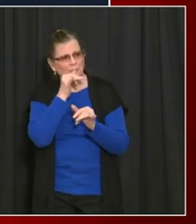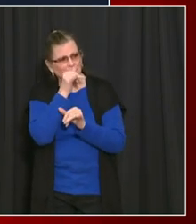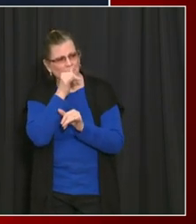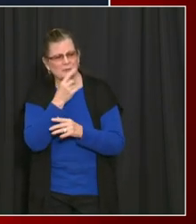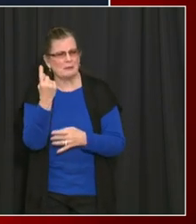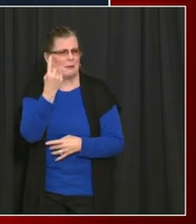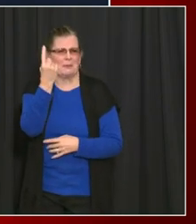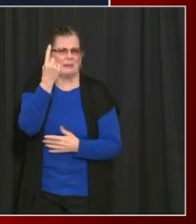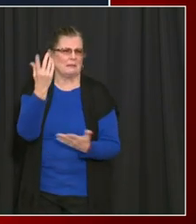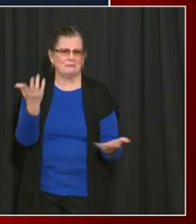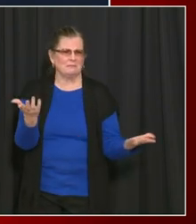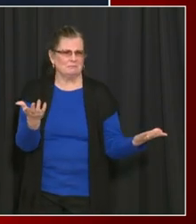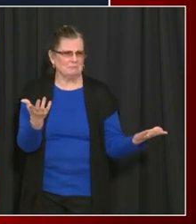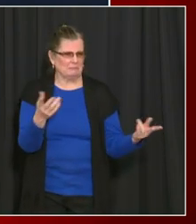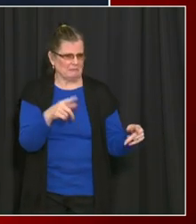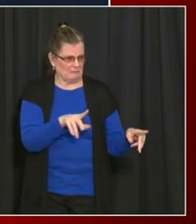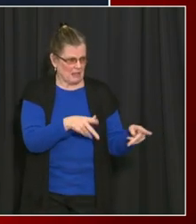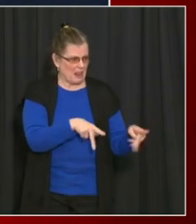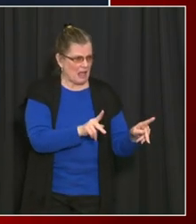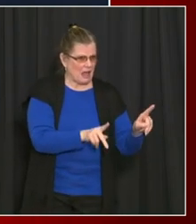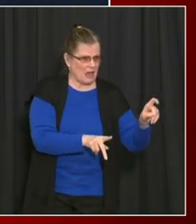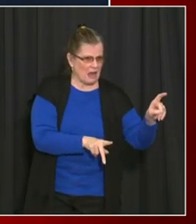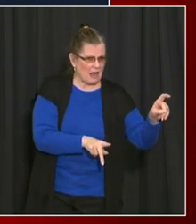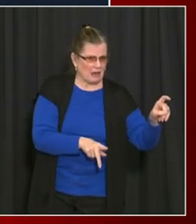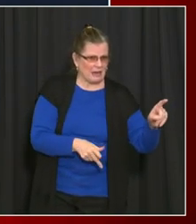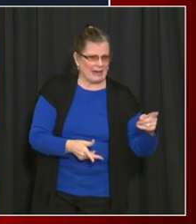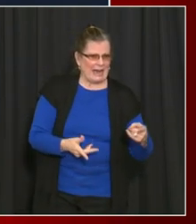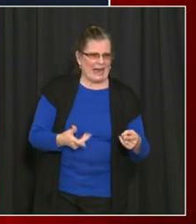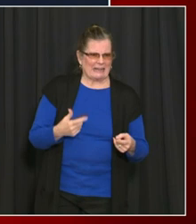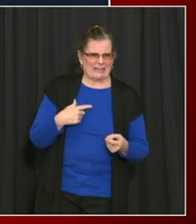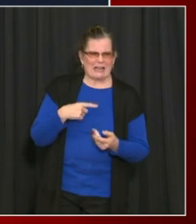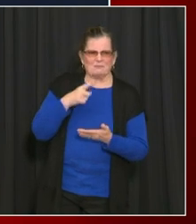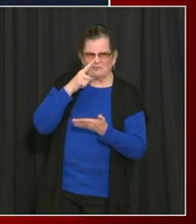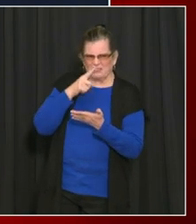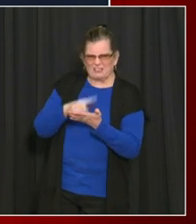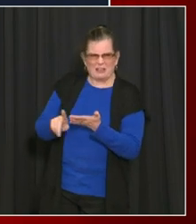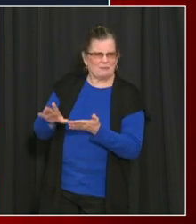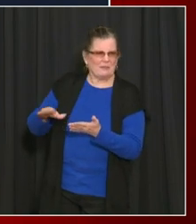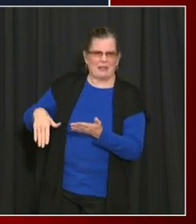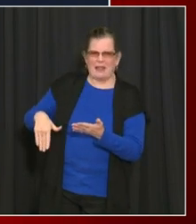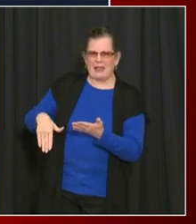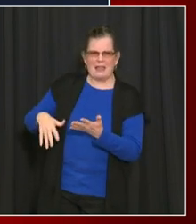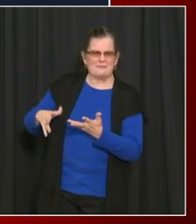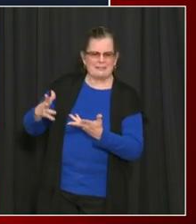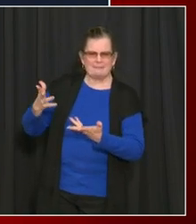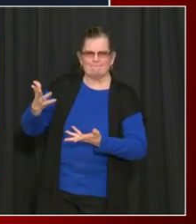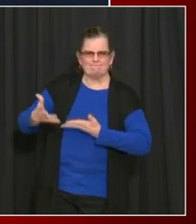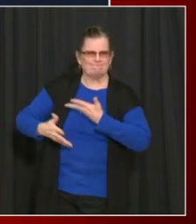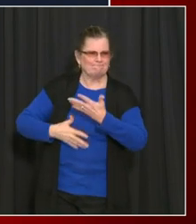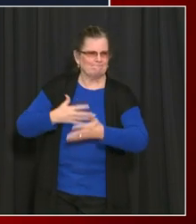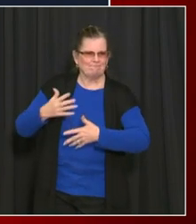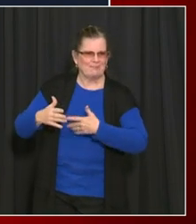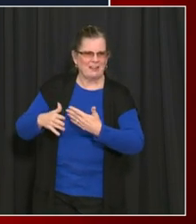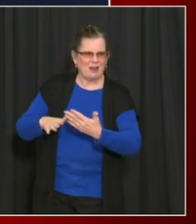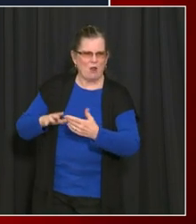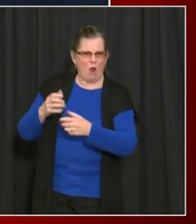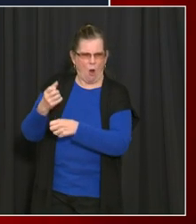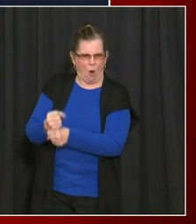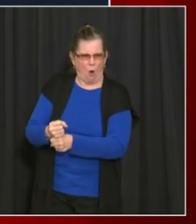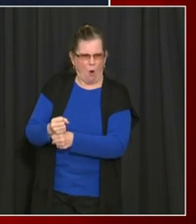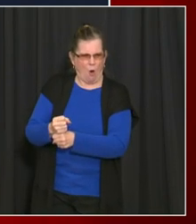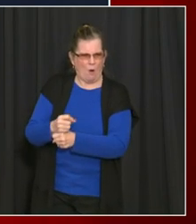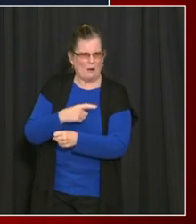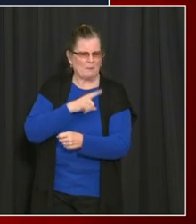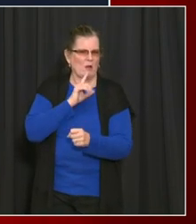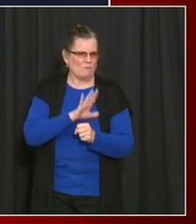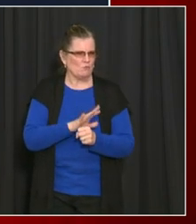at tables? Is that allowed yet? Let me check, Mark. I haven't. Let me just confirm where we landed